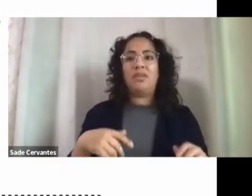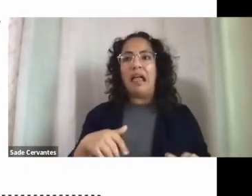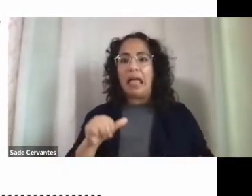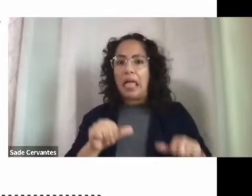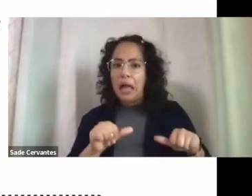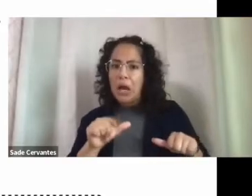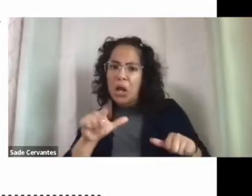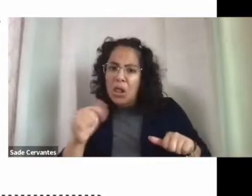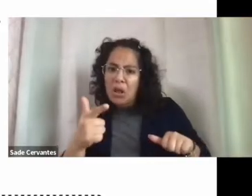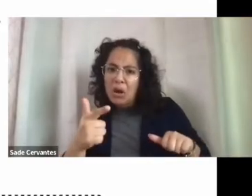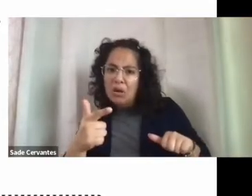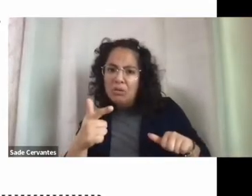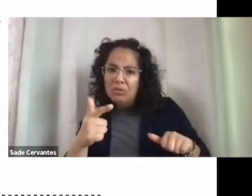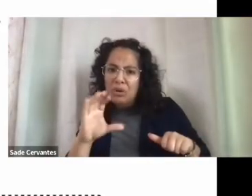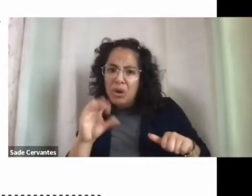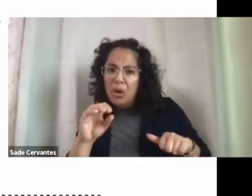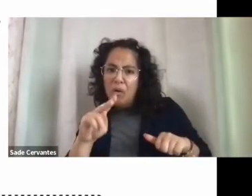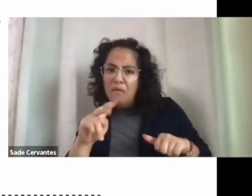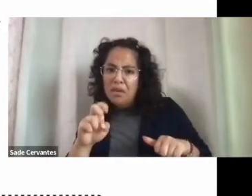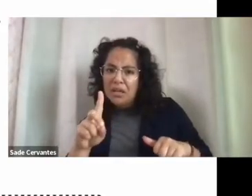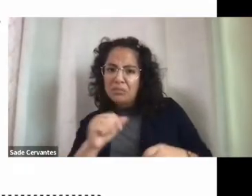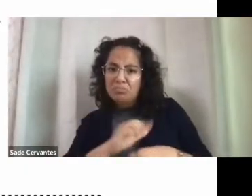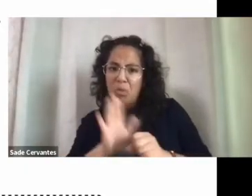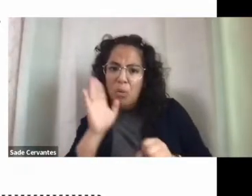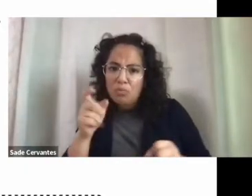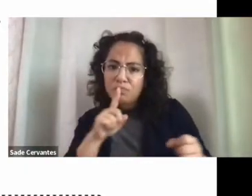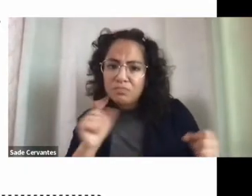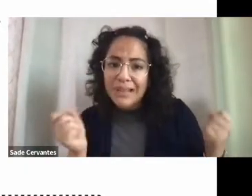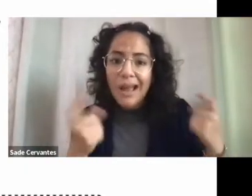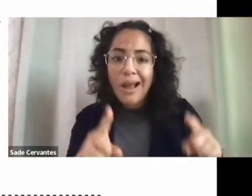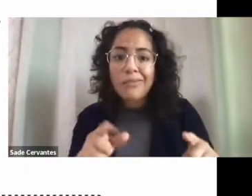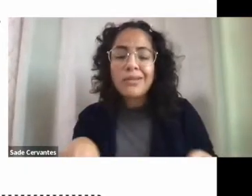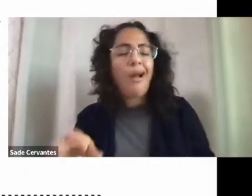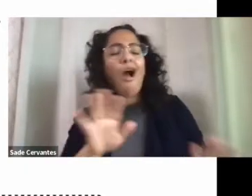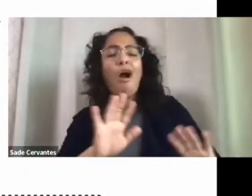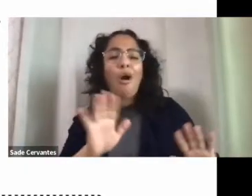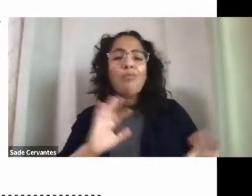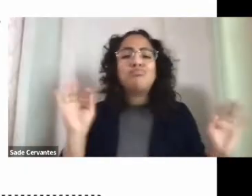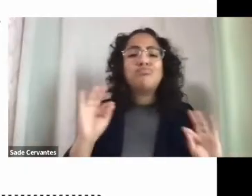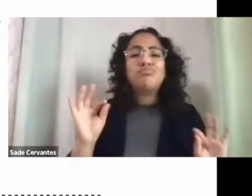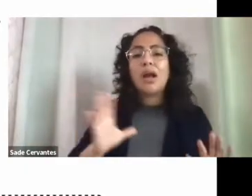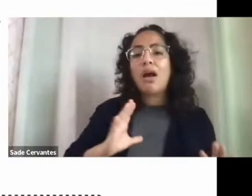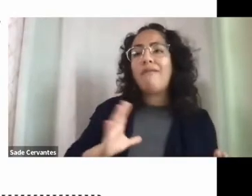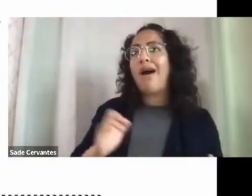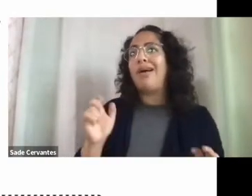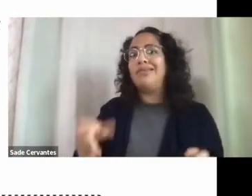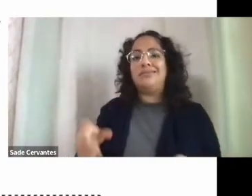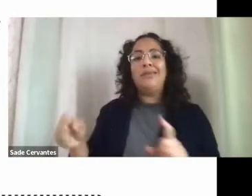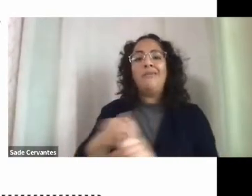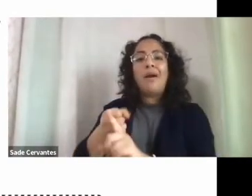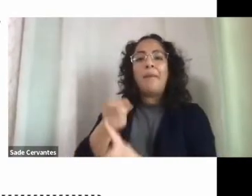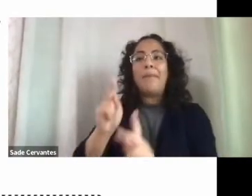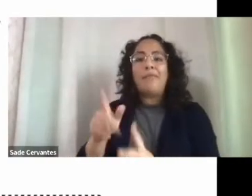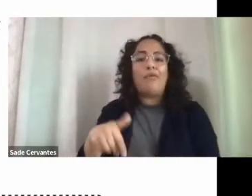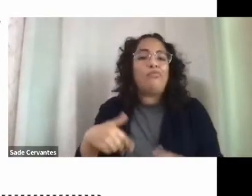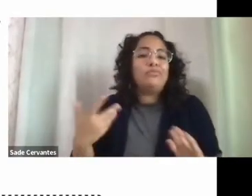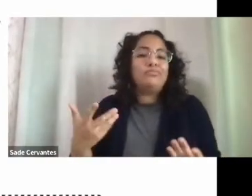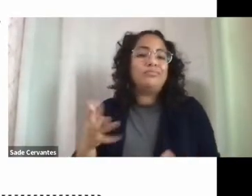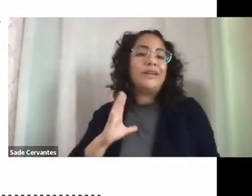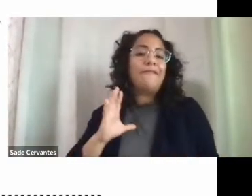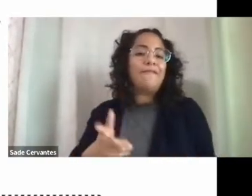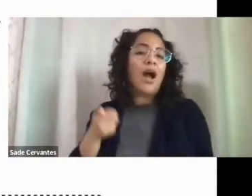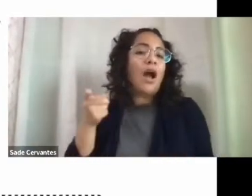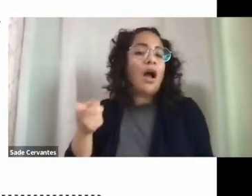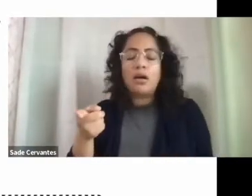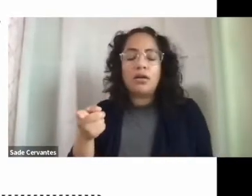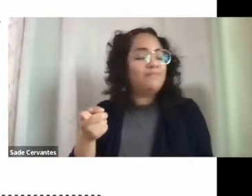well, this really just affects people who are really well off and kind of have the opportunity to feel unwell.